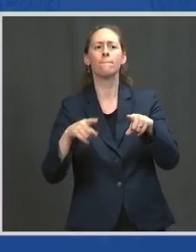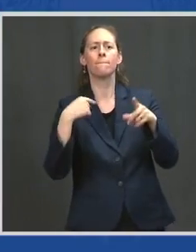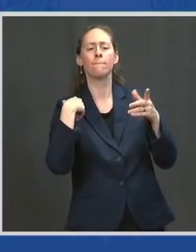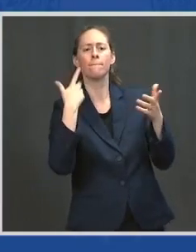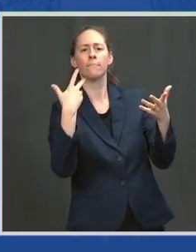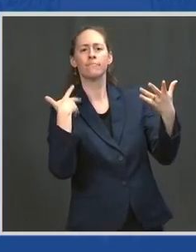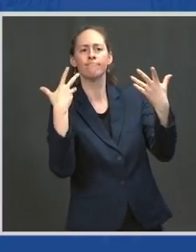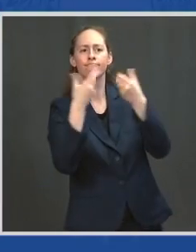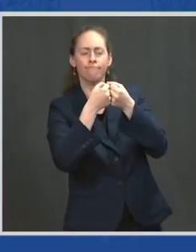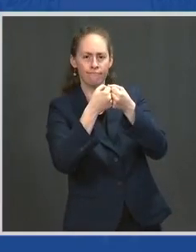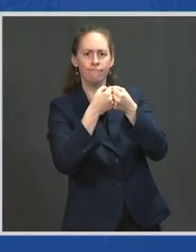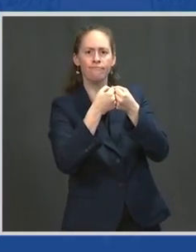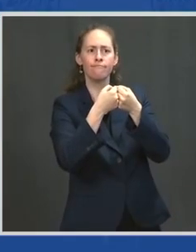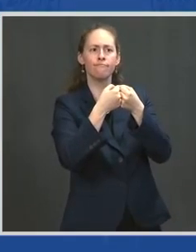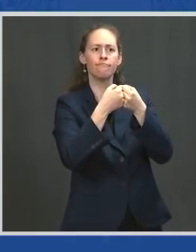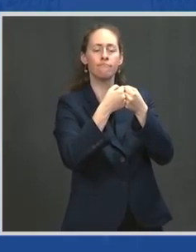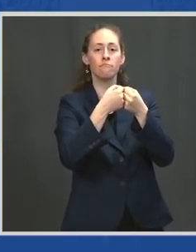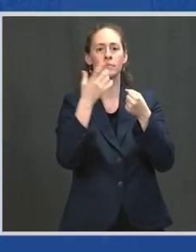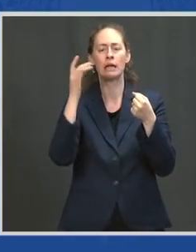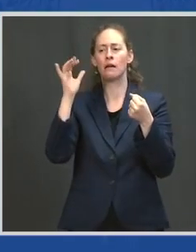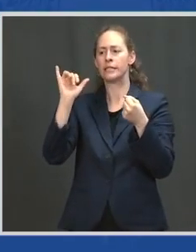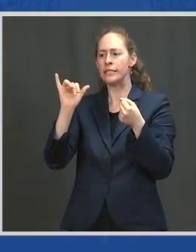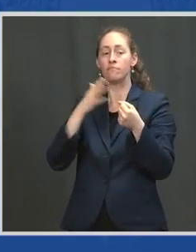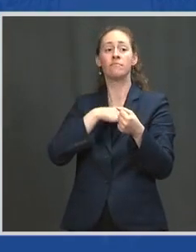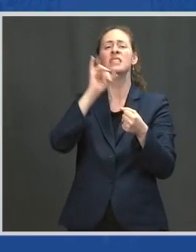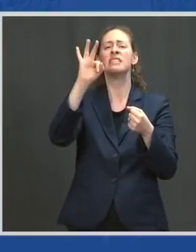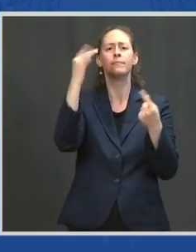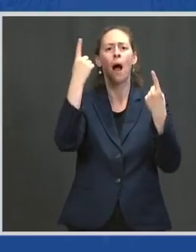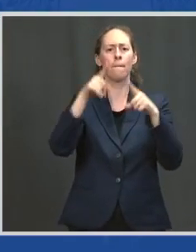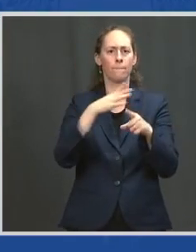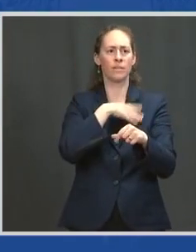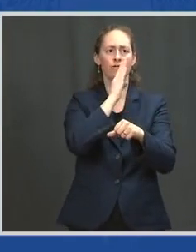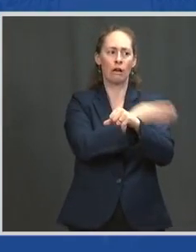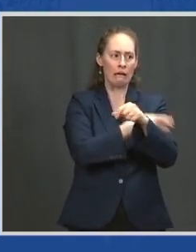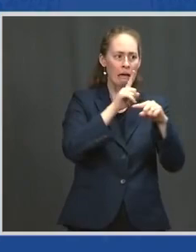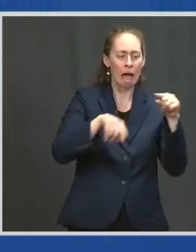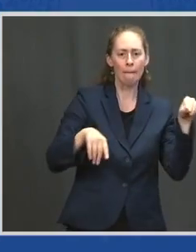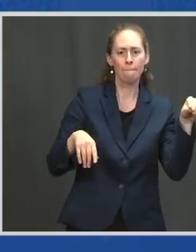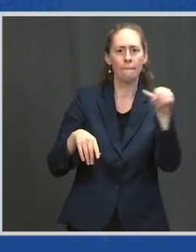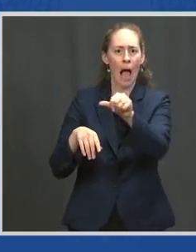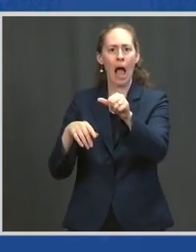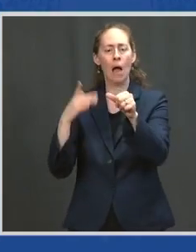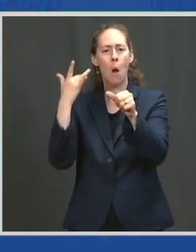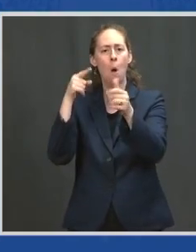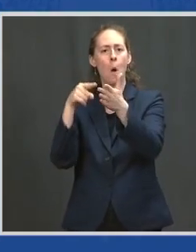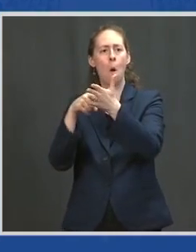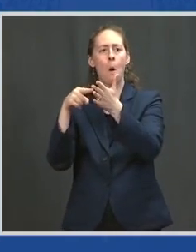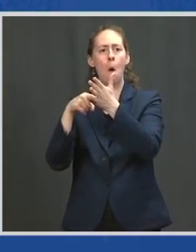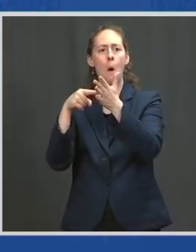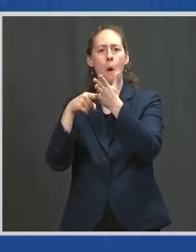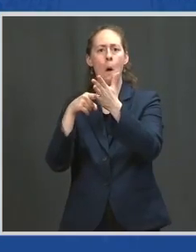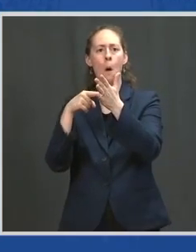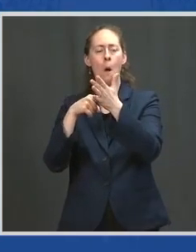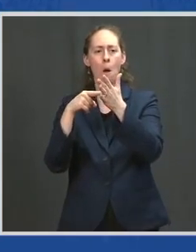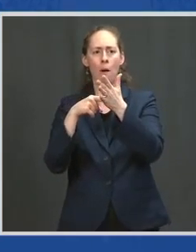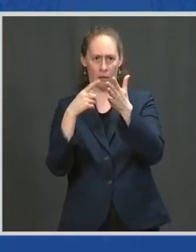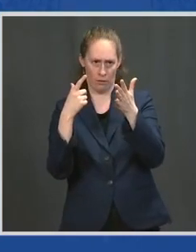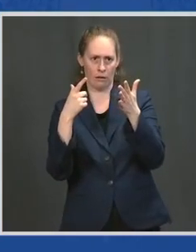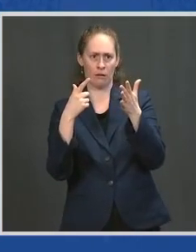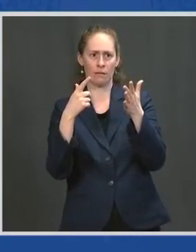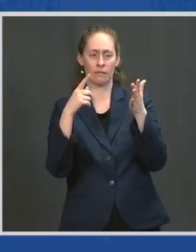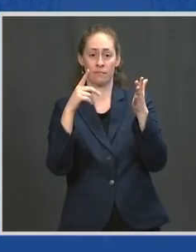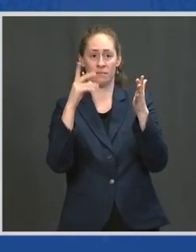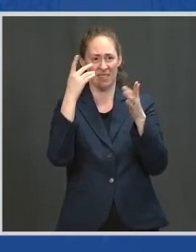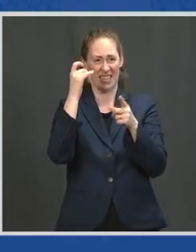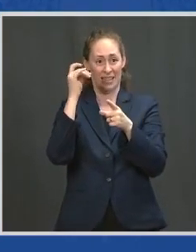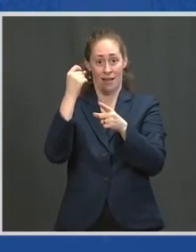tax. A tax that was owed 2 seconds earlier. It's not an inheritance tax. It was a tax that was owed two seconds earlier.